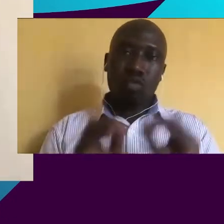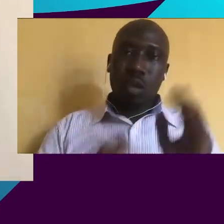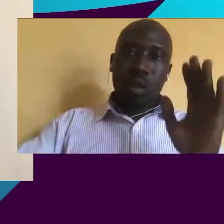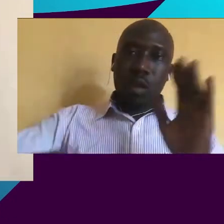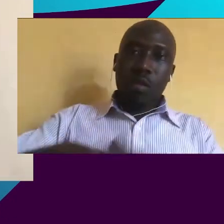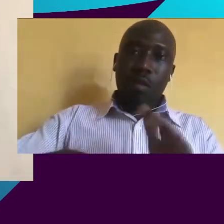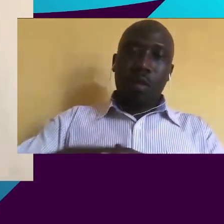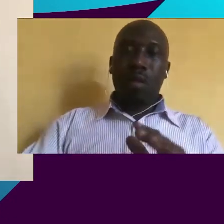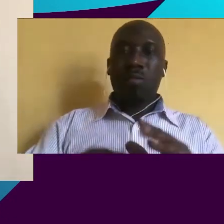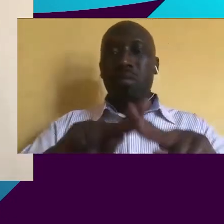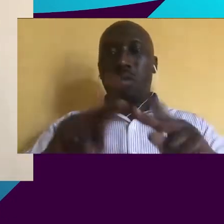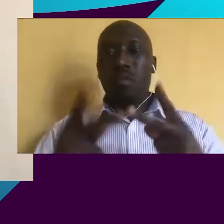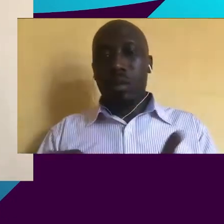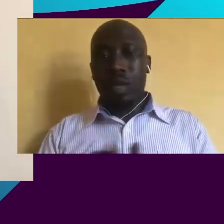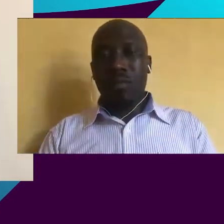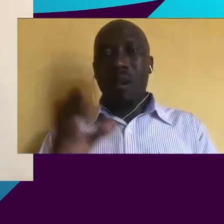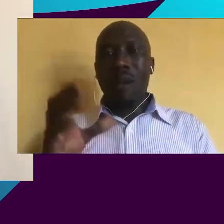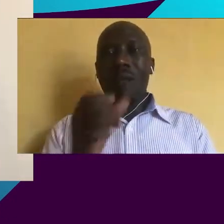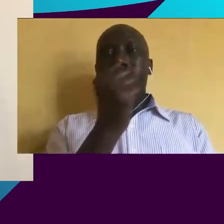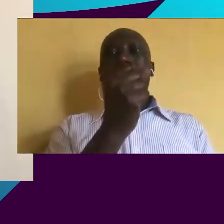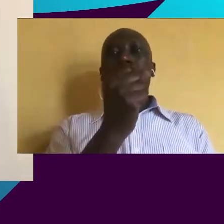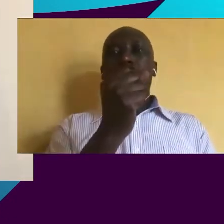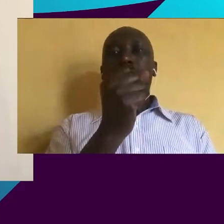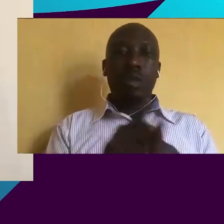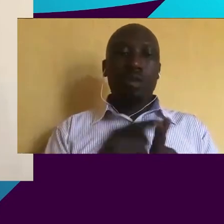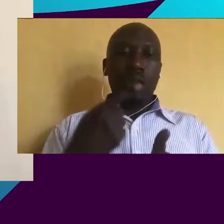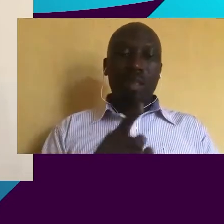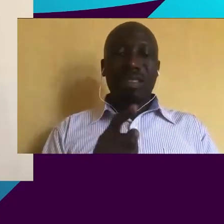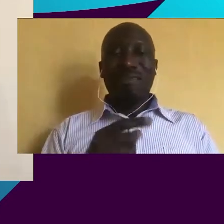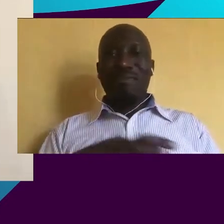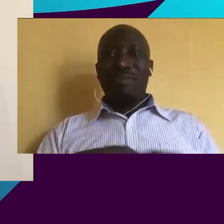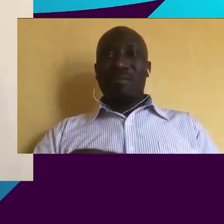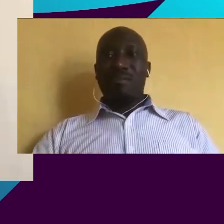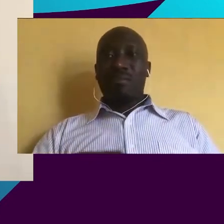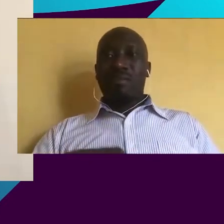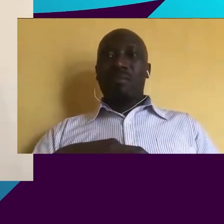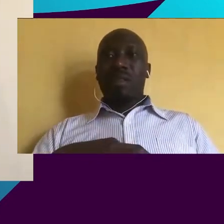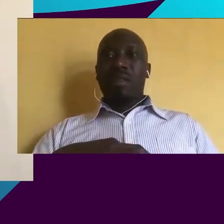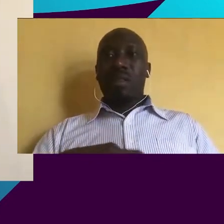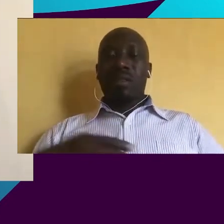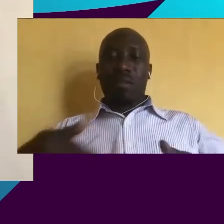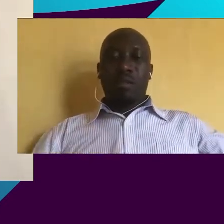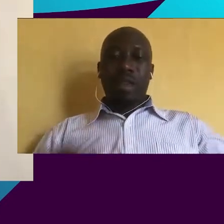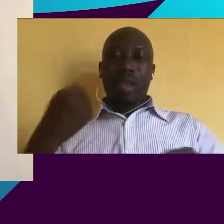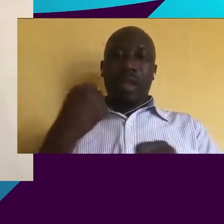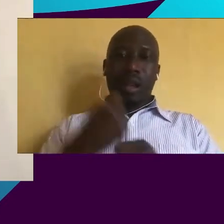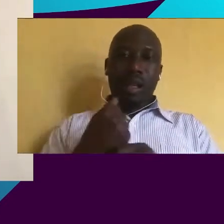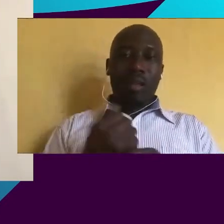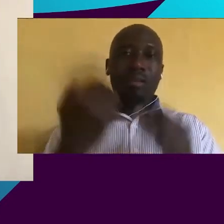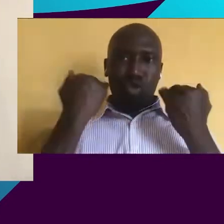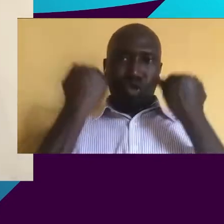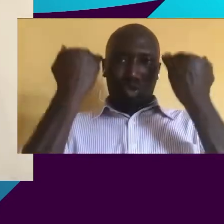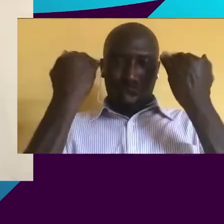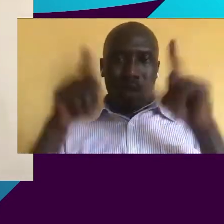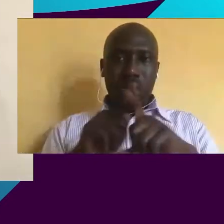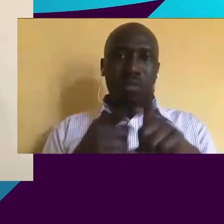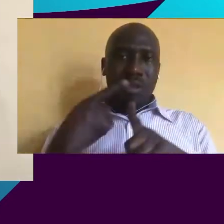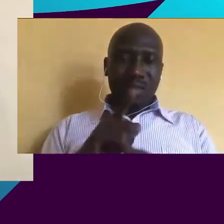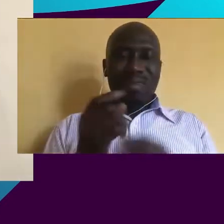We are seeing unwanted pregnancies. We are seeing depression. We are seeing anxiety, which is